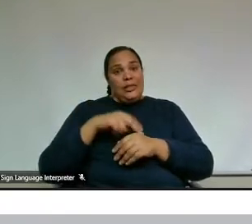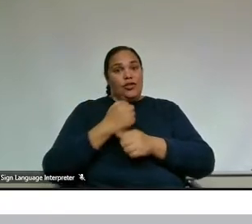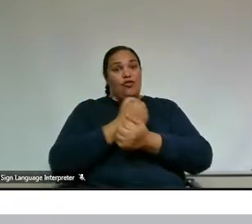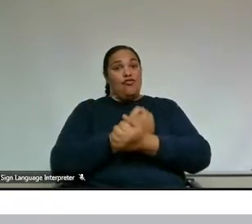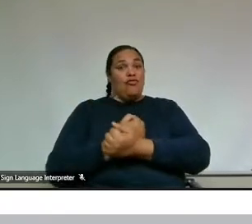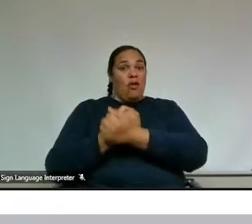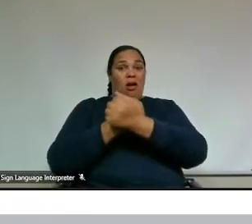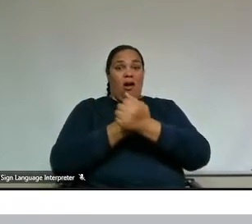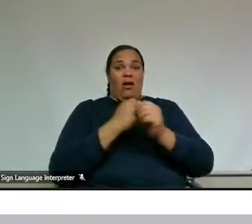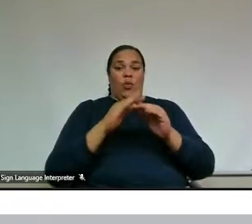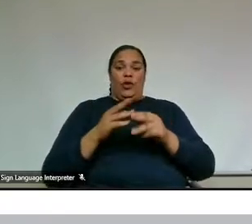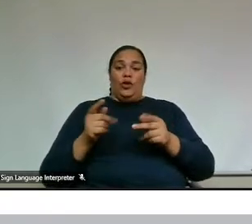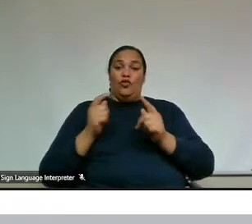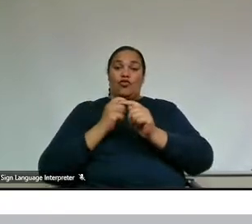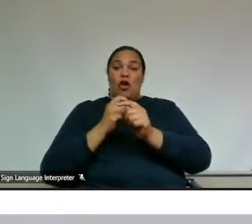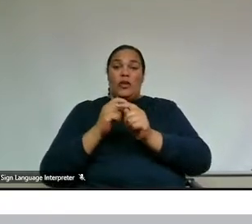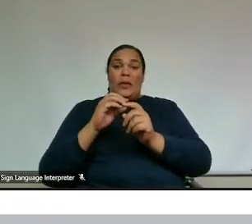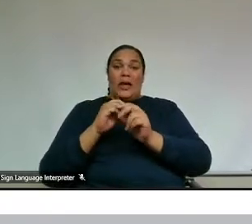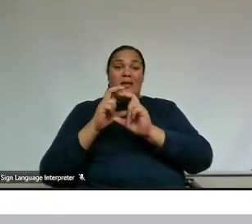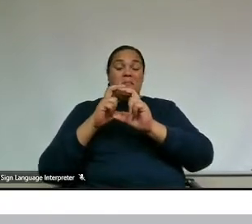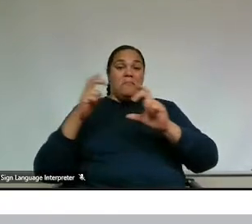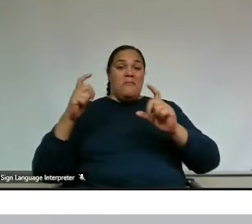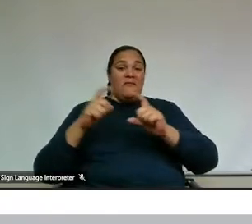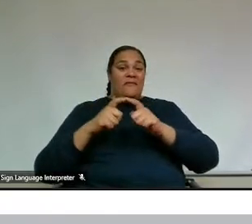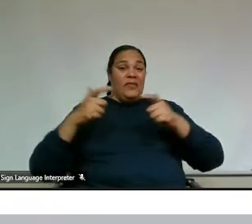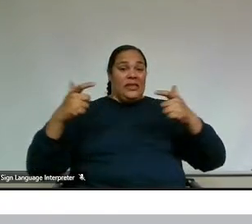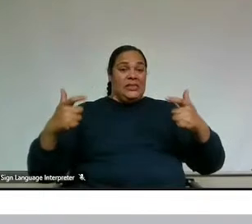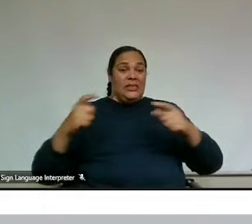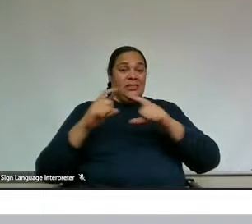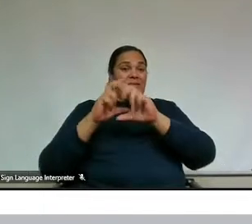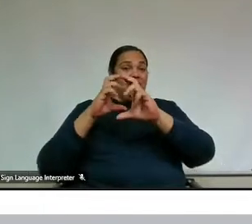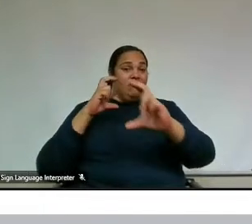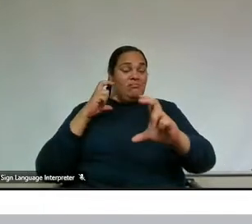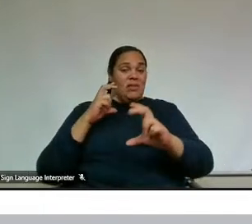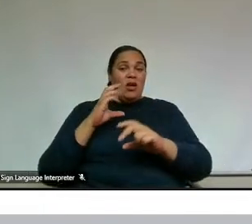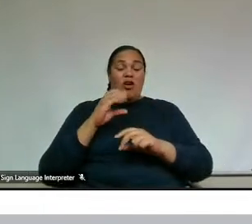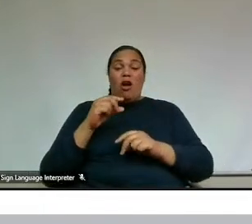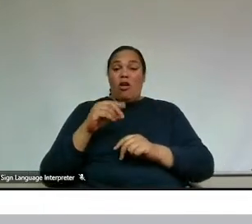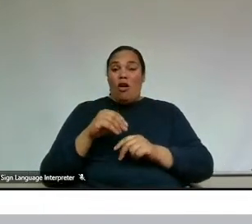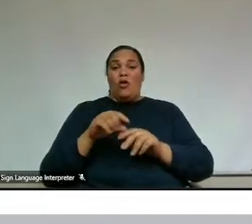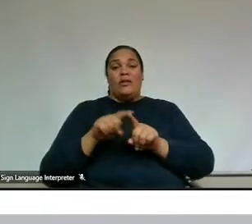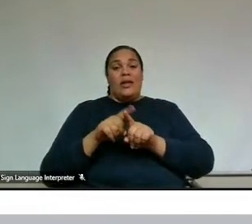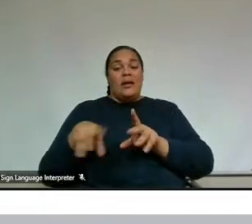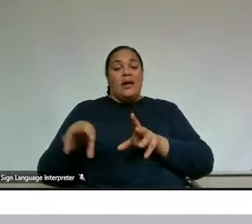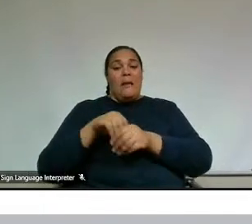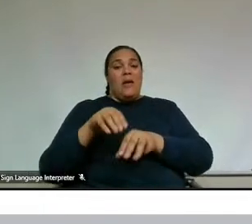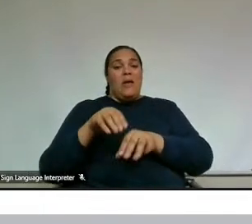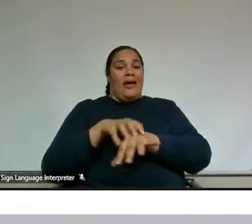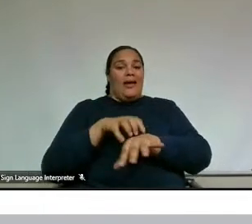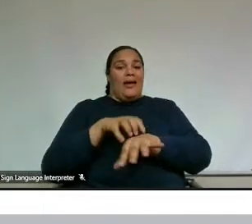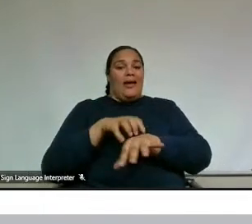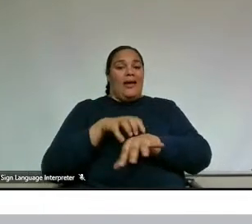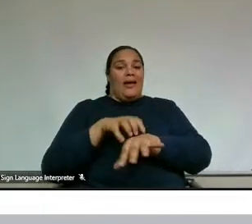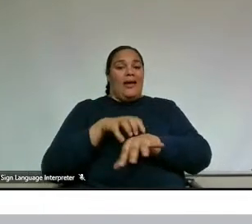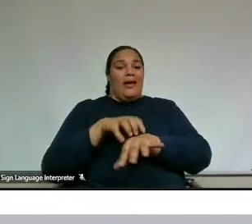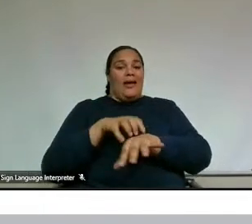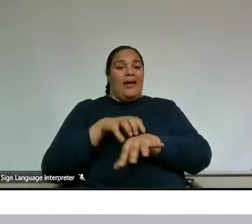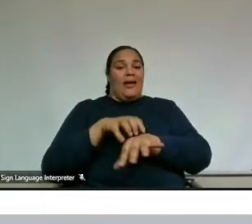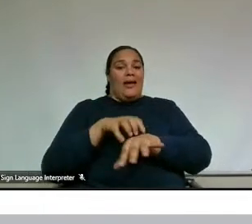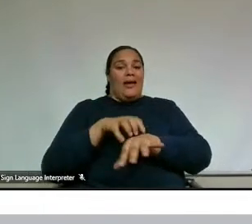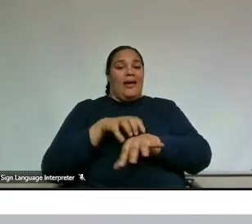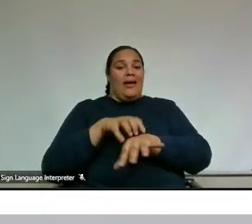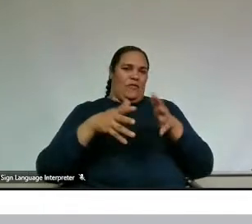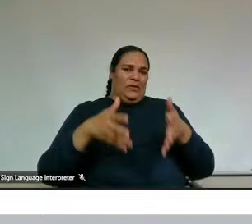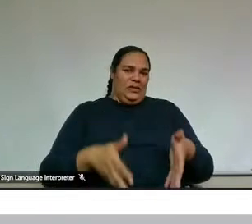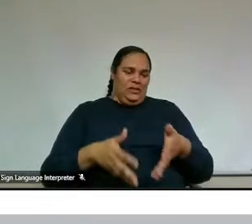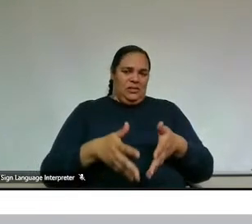with transporting cargo, and it's particularly regarding the agricultural activities within our